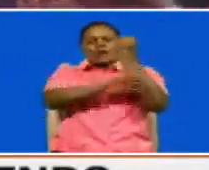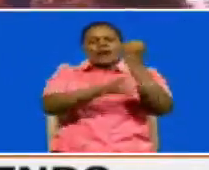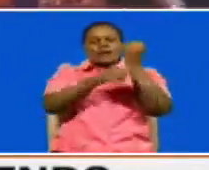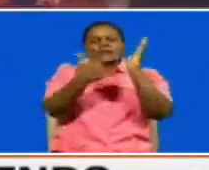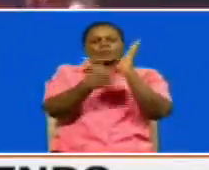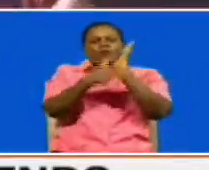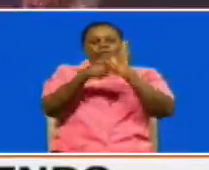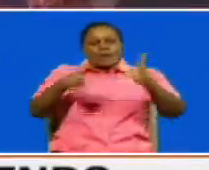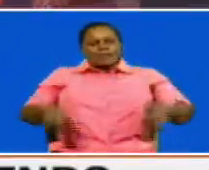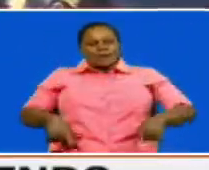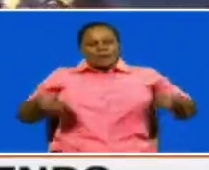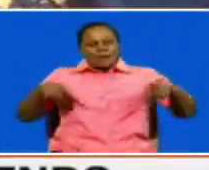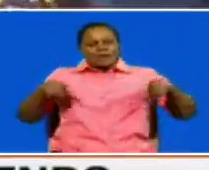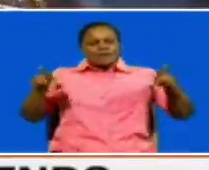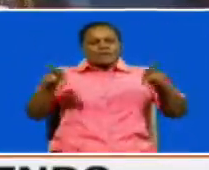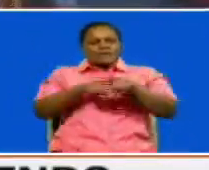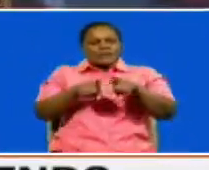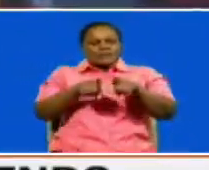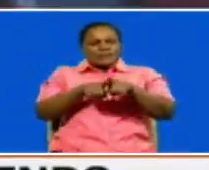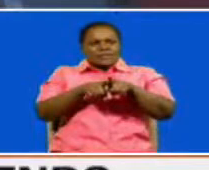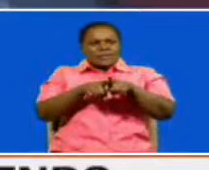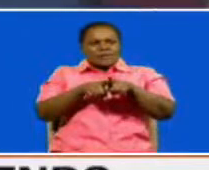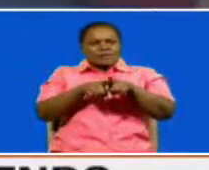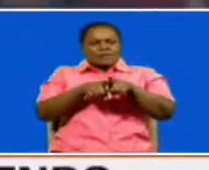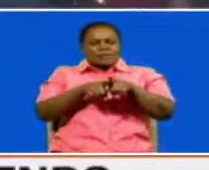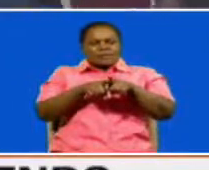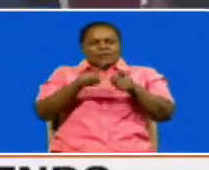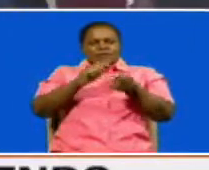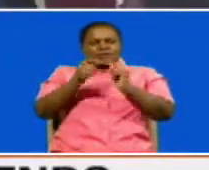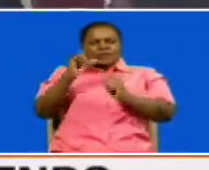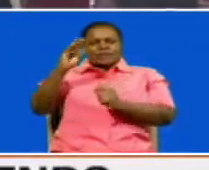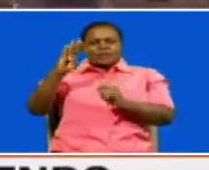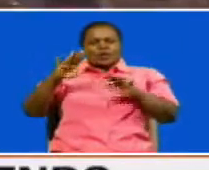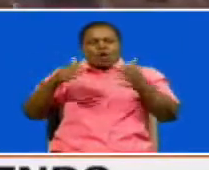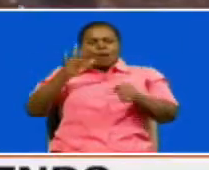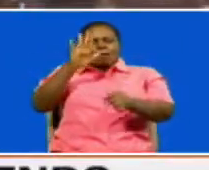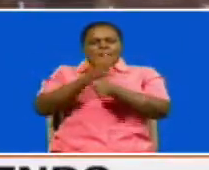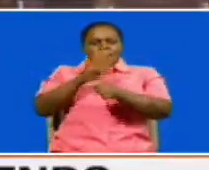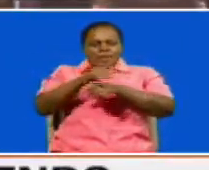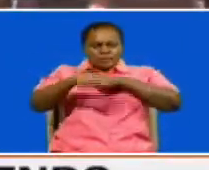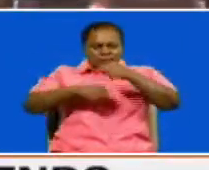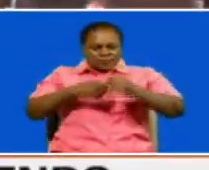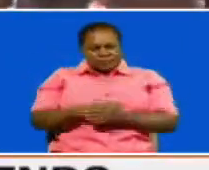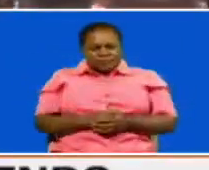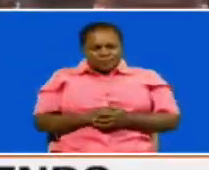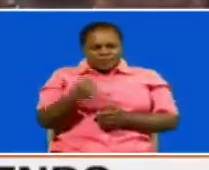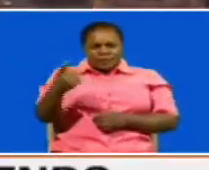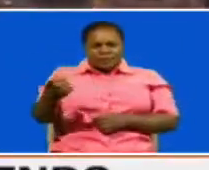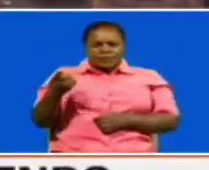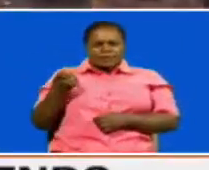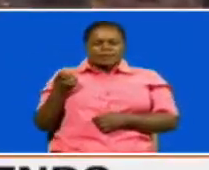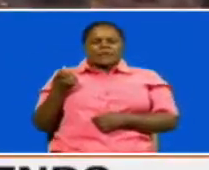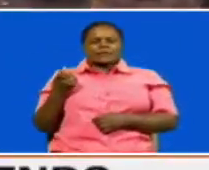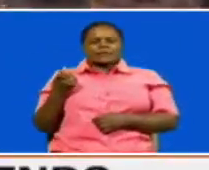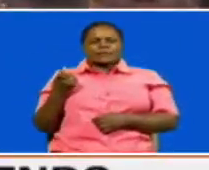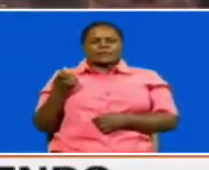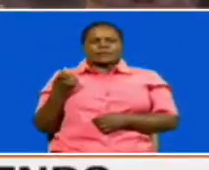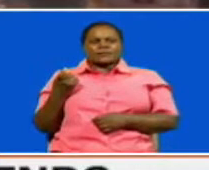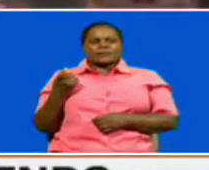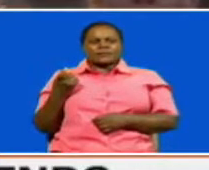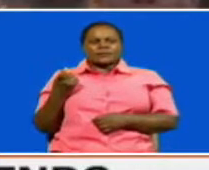living and reforming the electoral agency, or else face mass action. If these demands are not